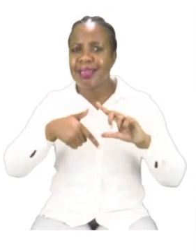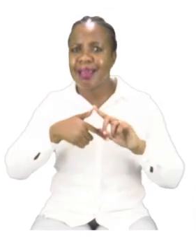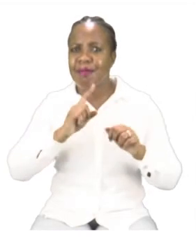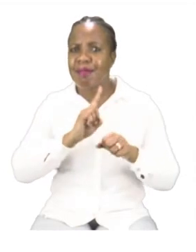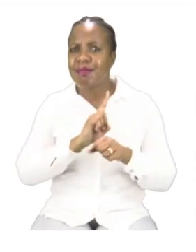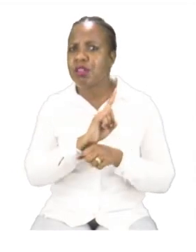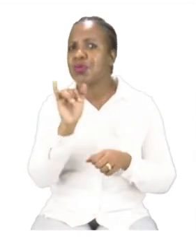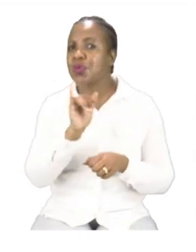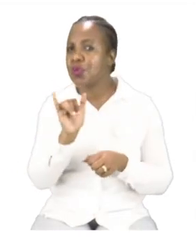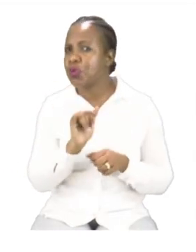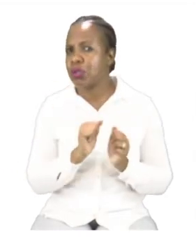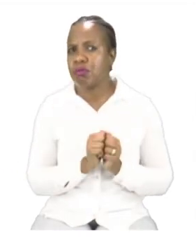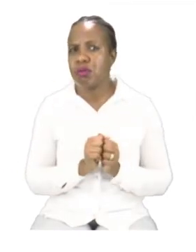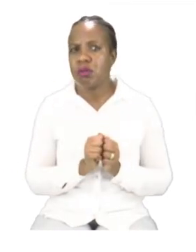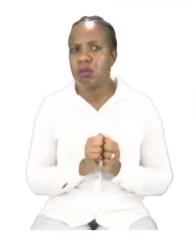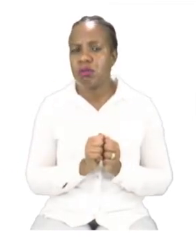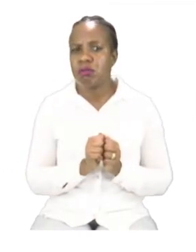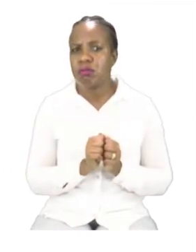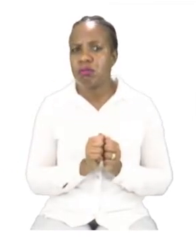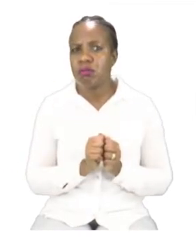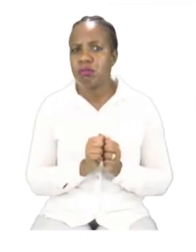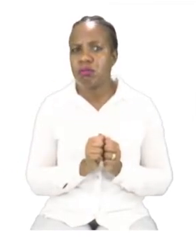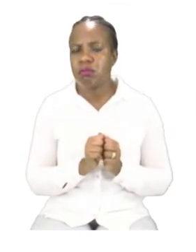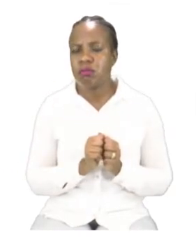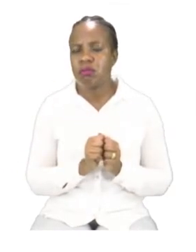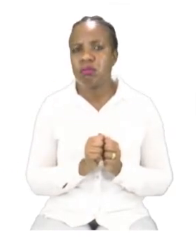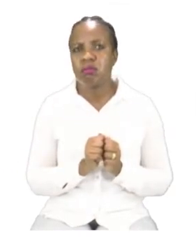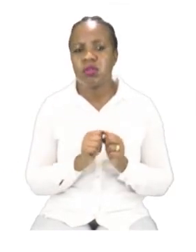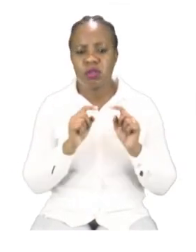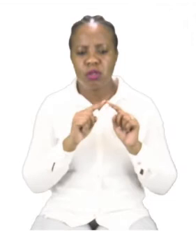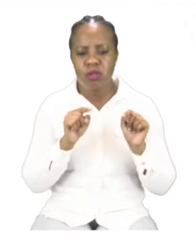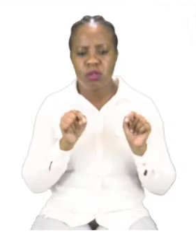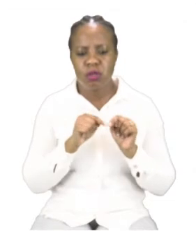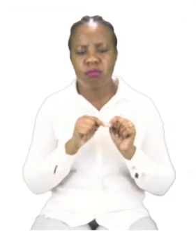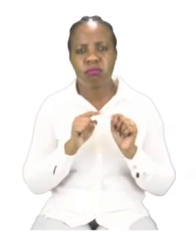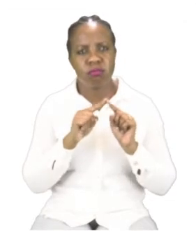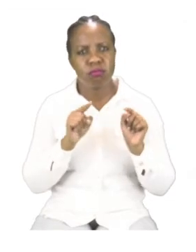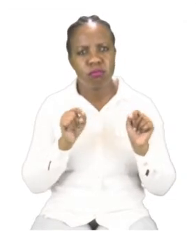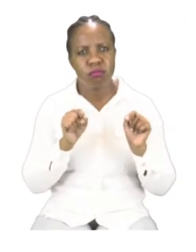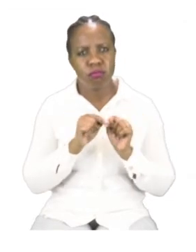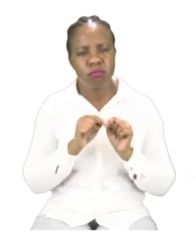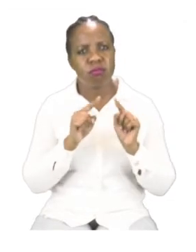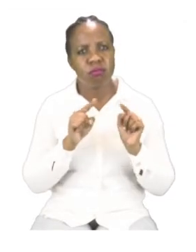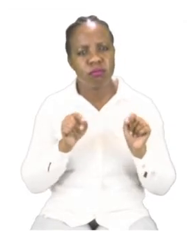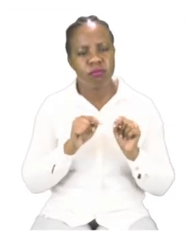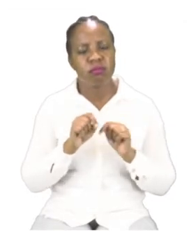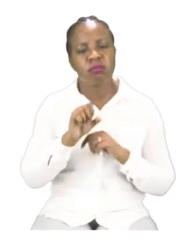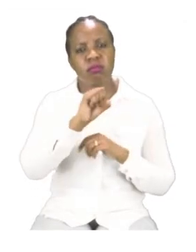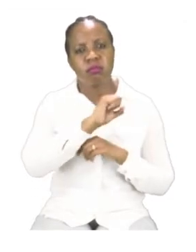And the first shape is the square. Everyone, please write the